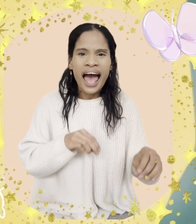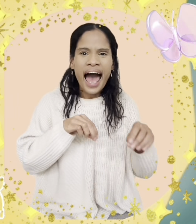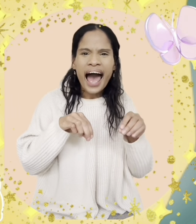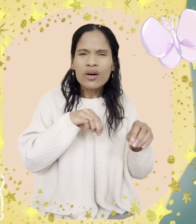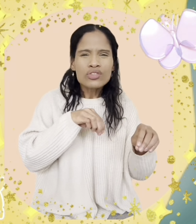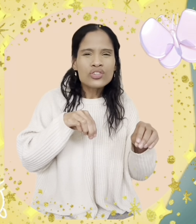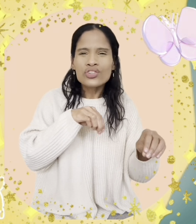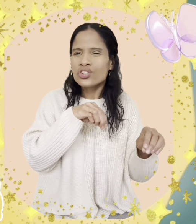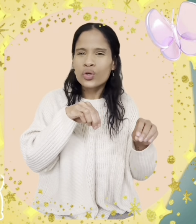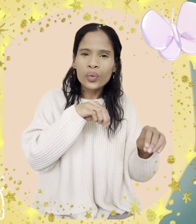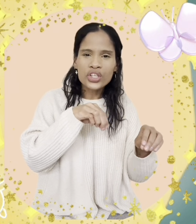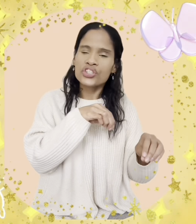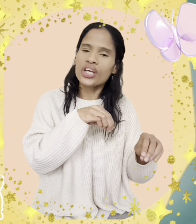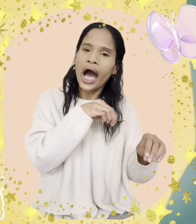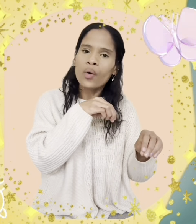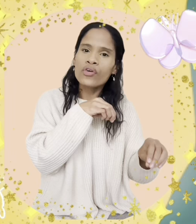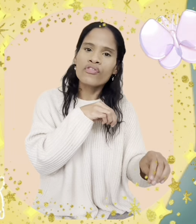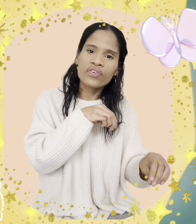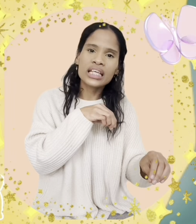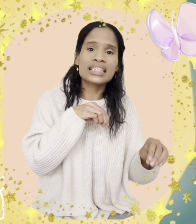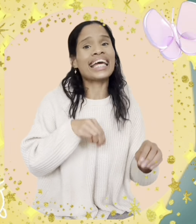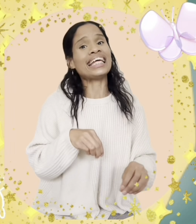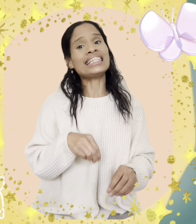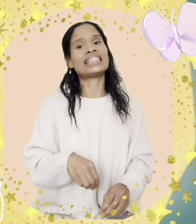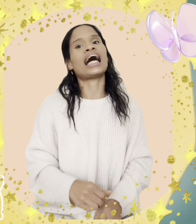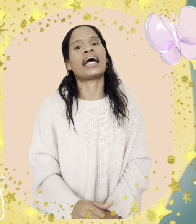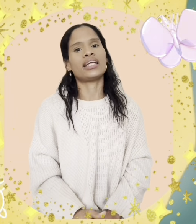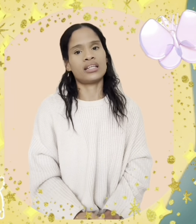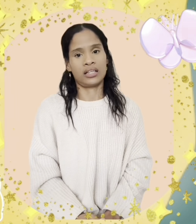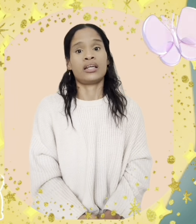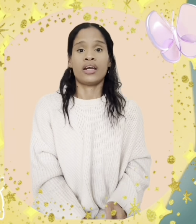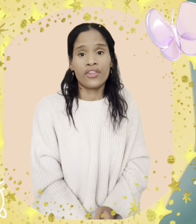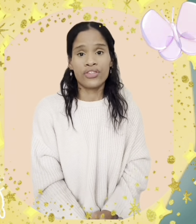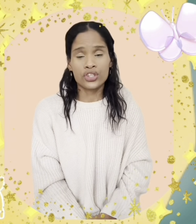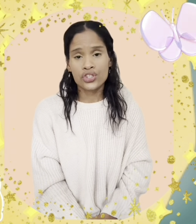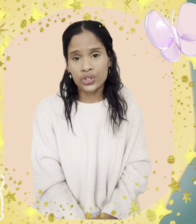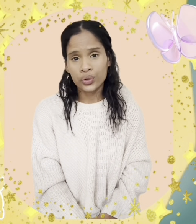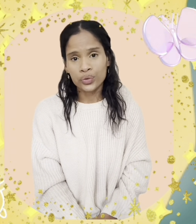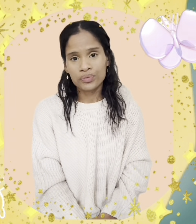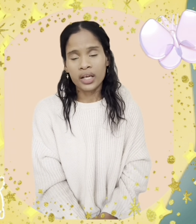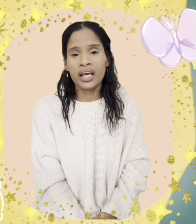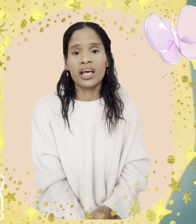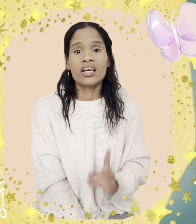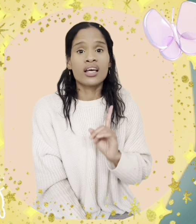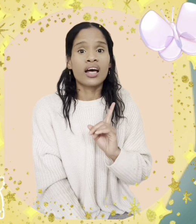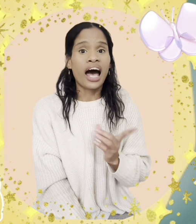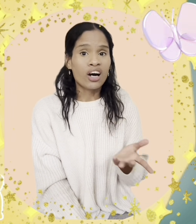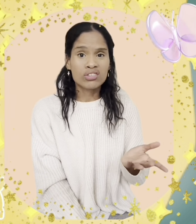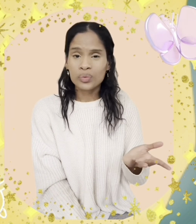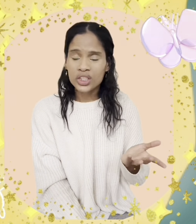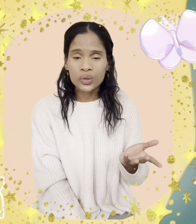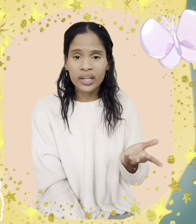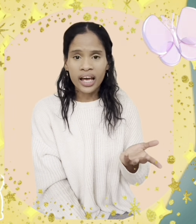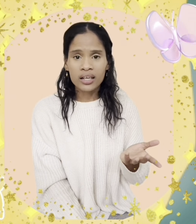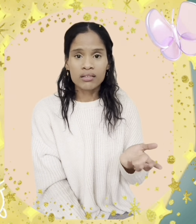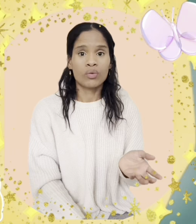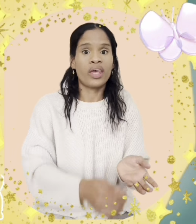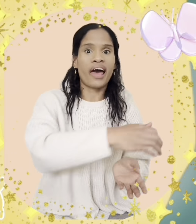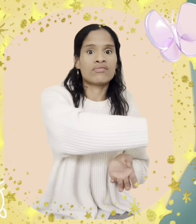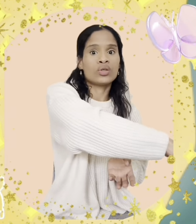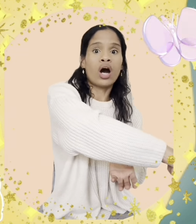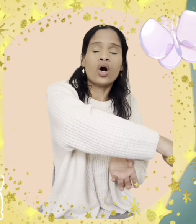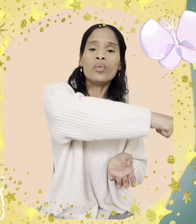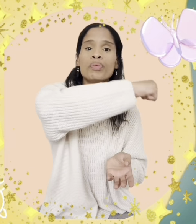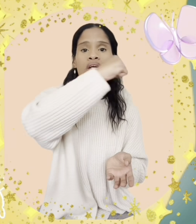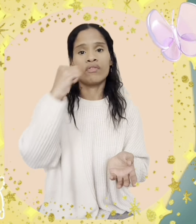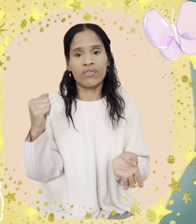practice how to squish our feet inside the shoe. How do we do that? We